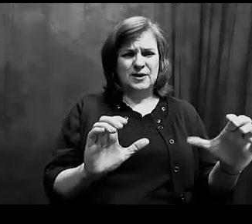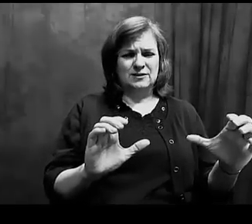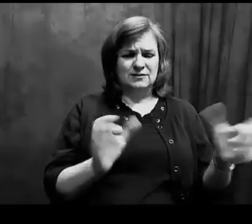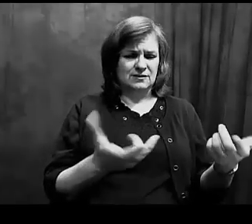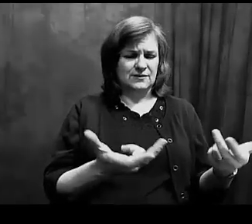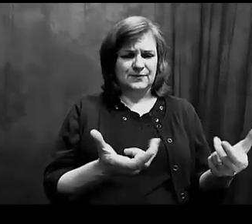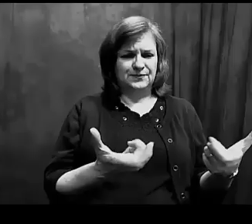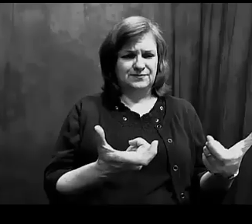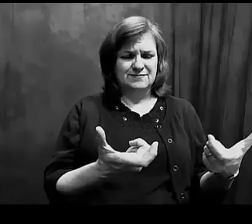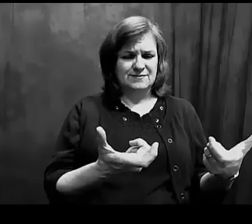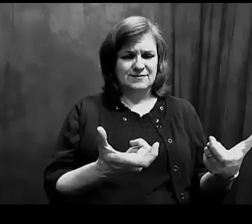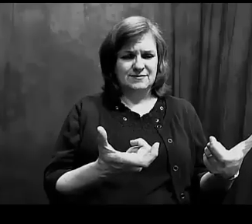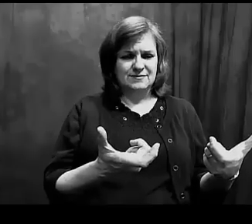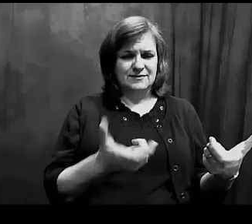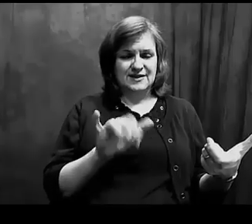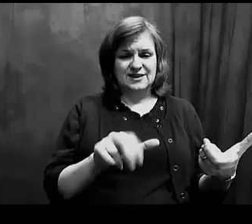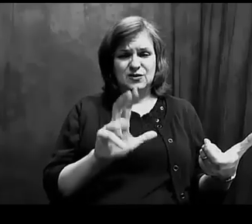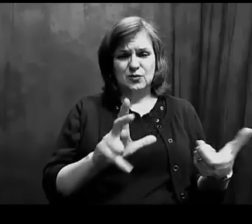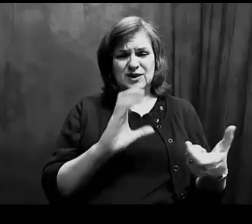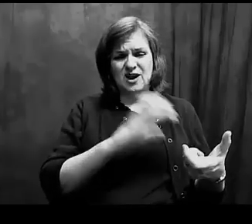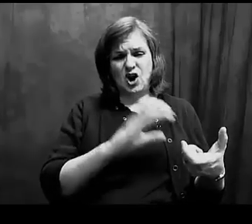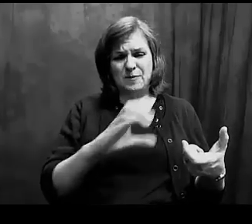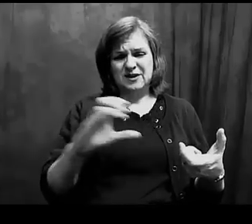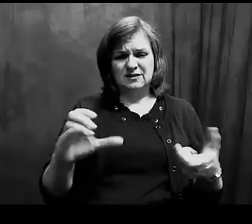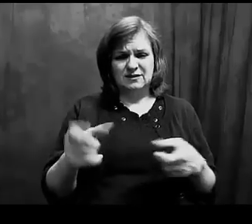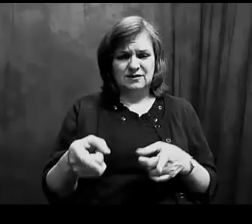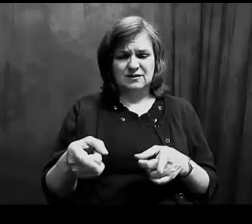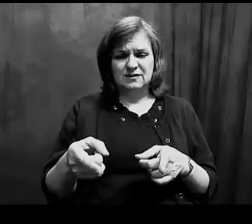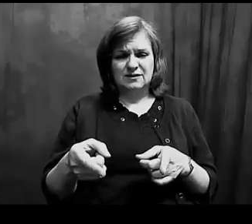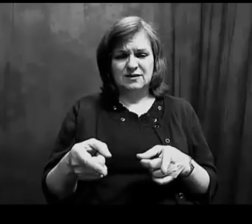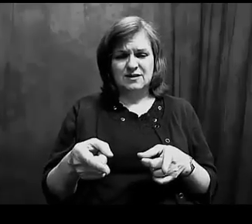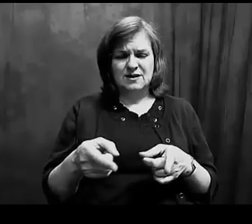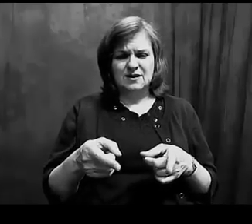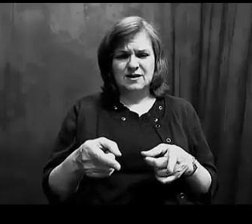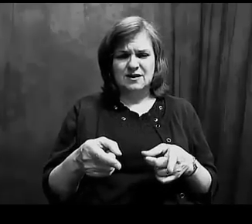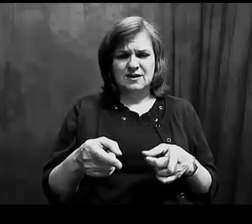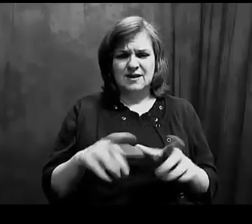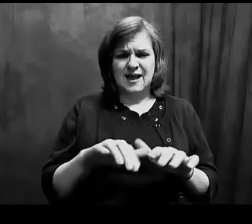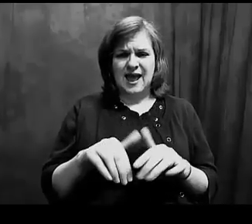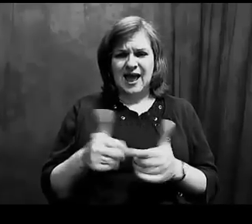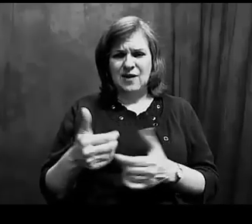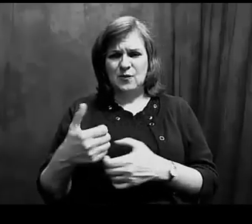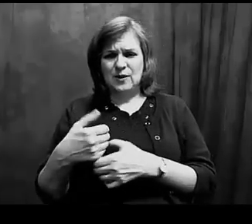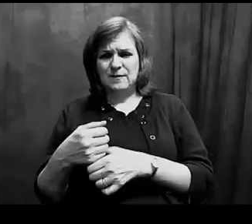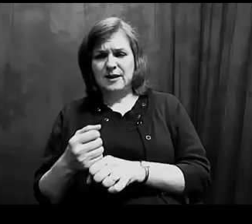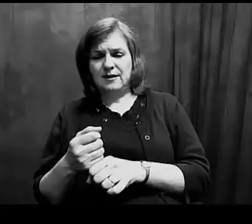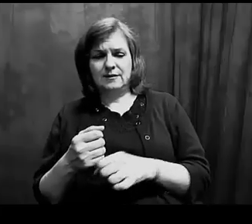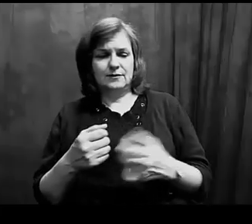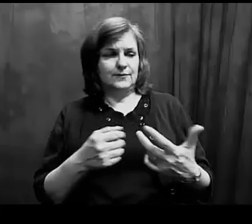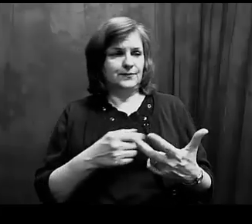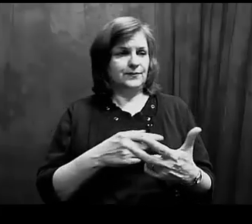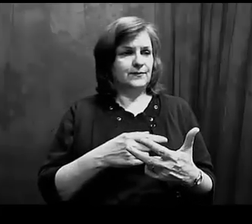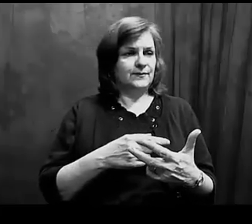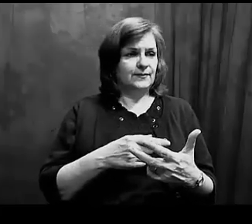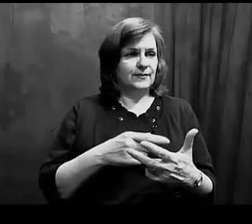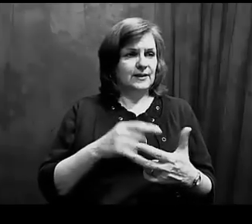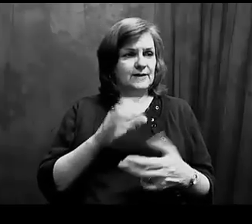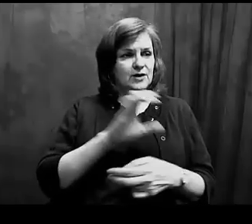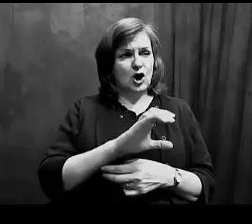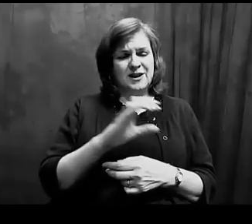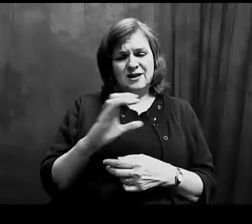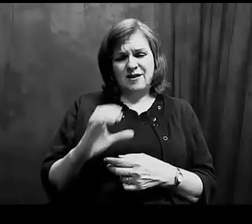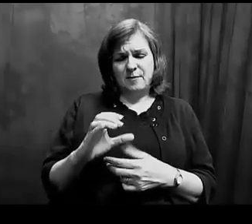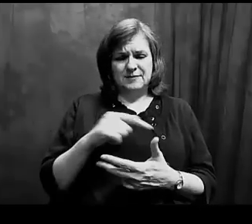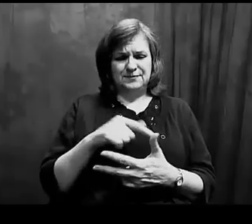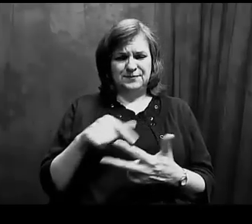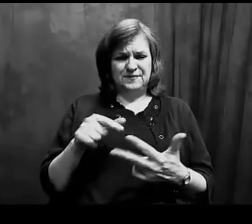a 3-carbon chain. So pyruvate is literally 3 carbons. How did we get to,